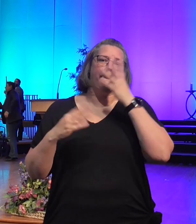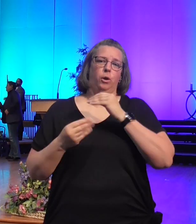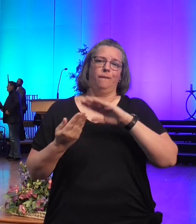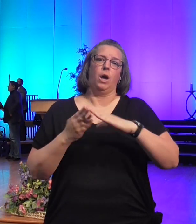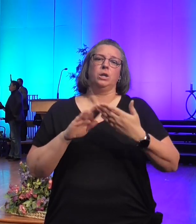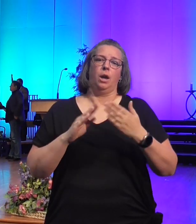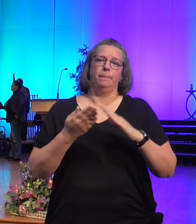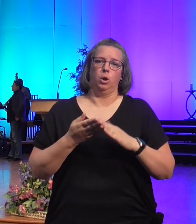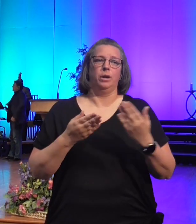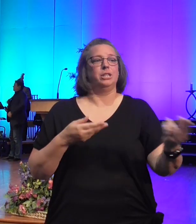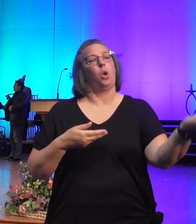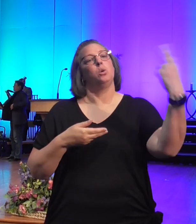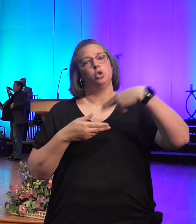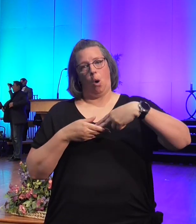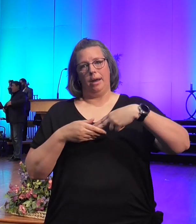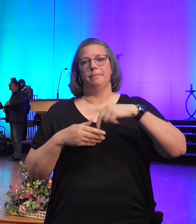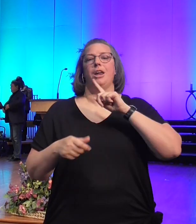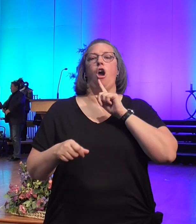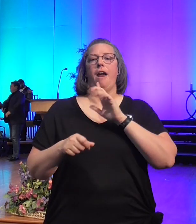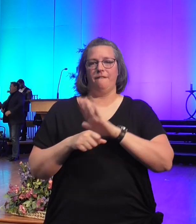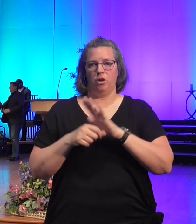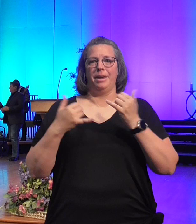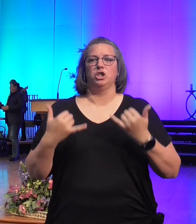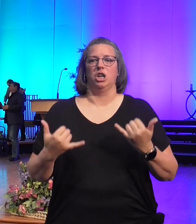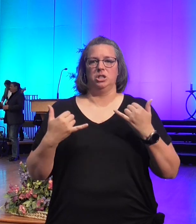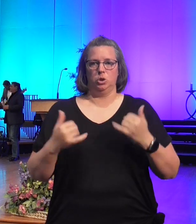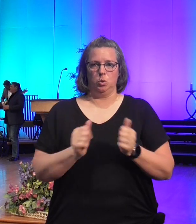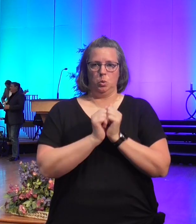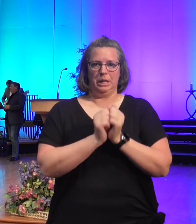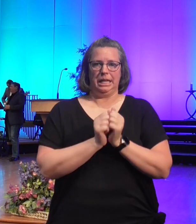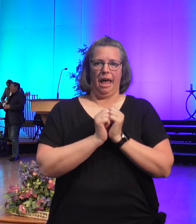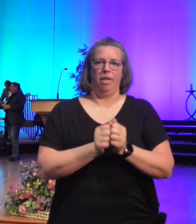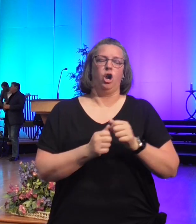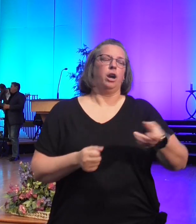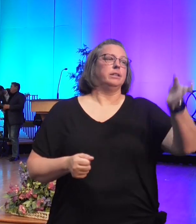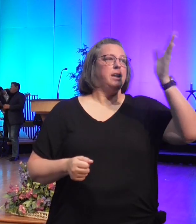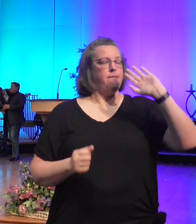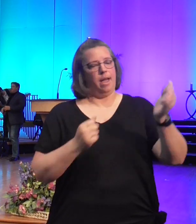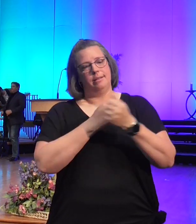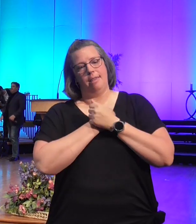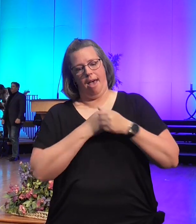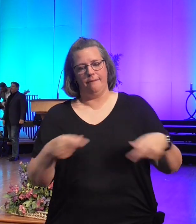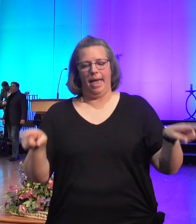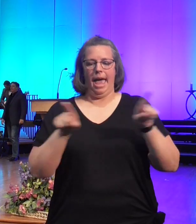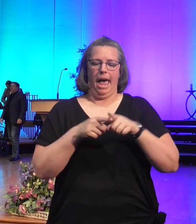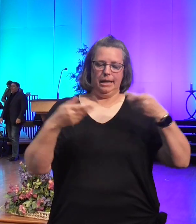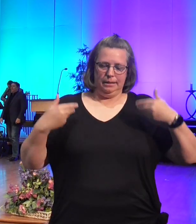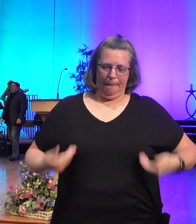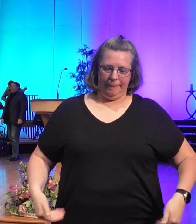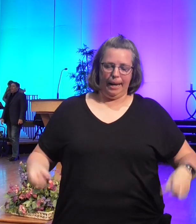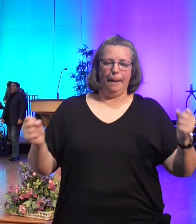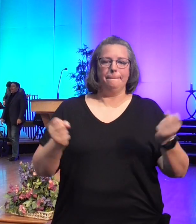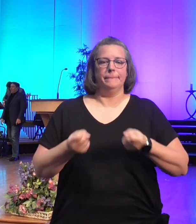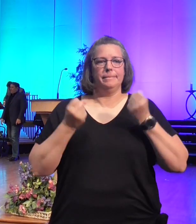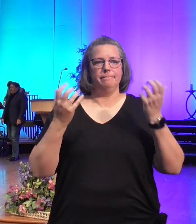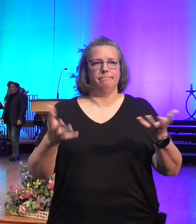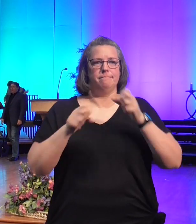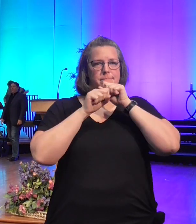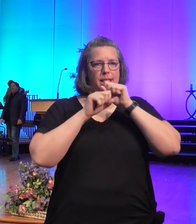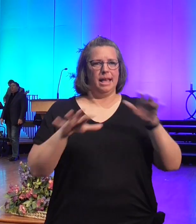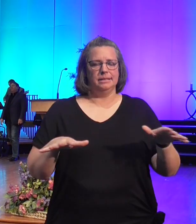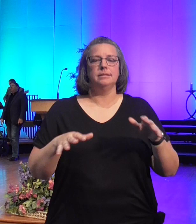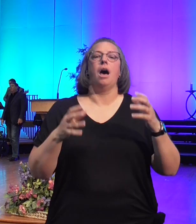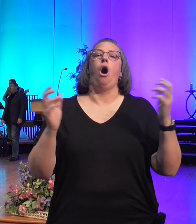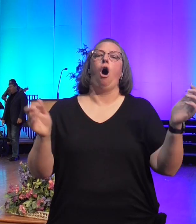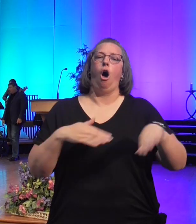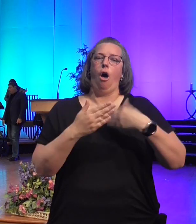together, please let us say our affirmation together. Divine love, as me, blesses and multiplies all that